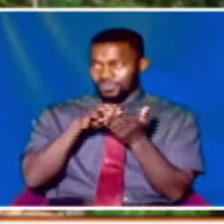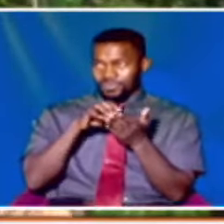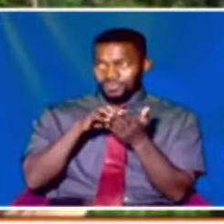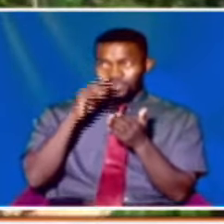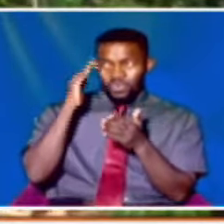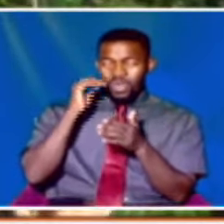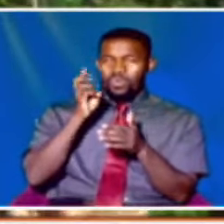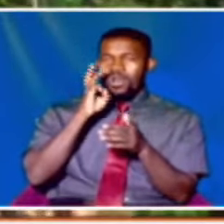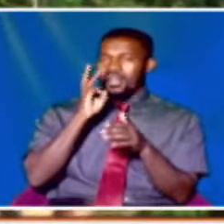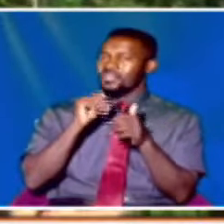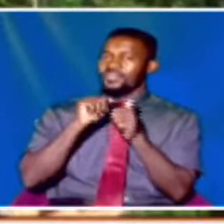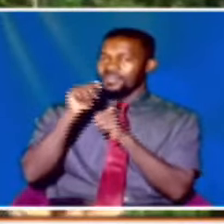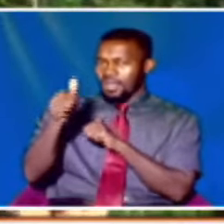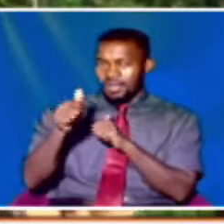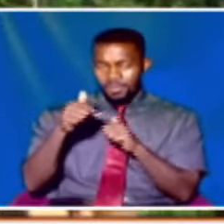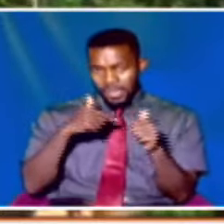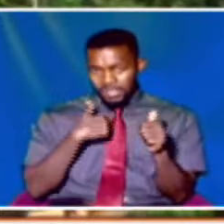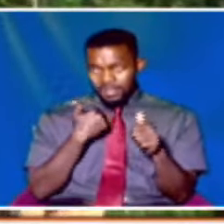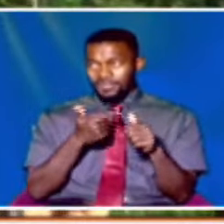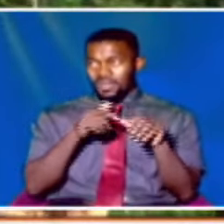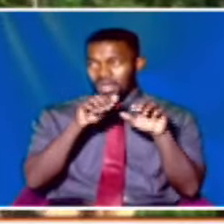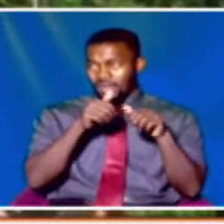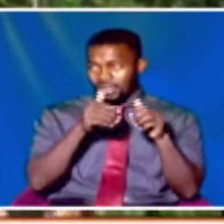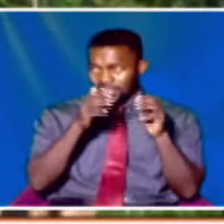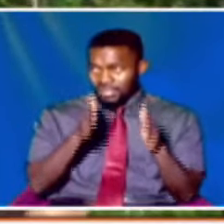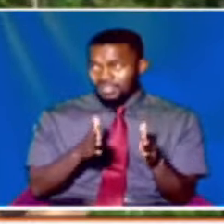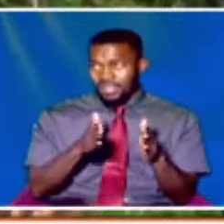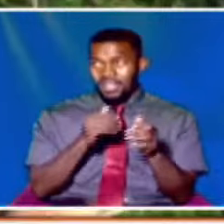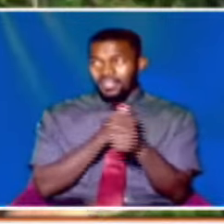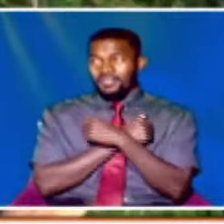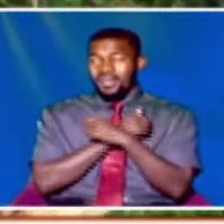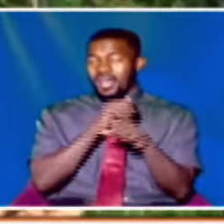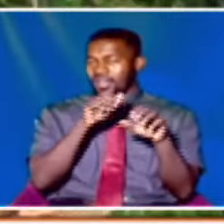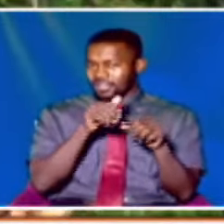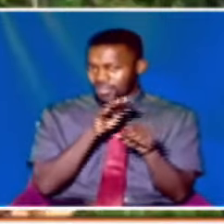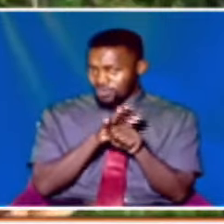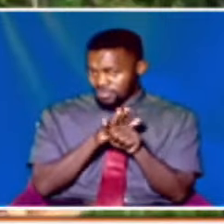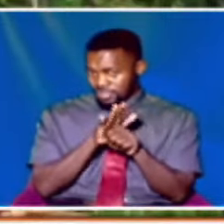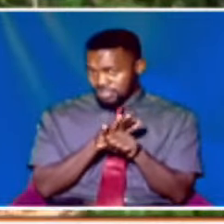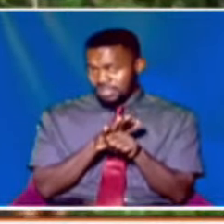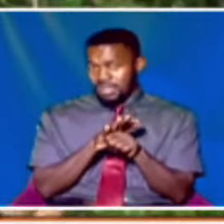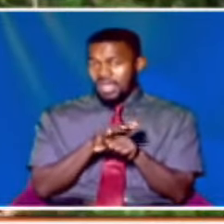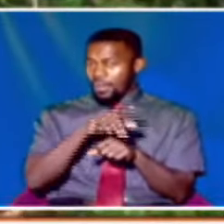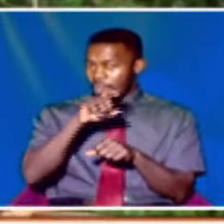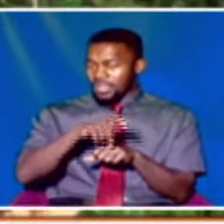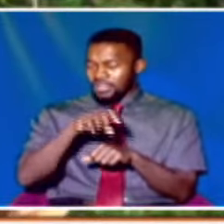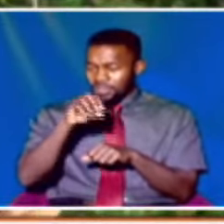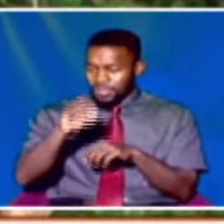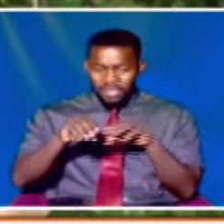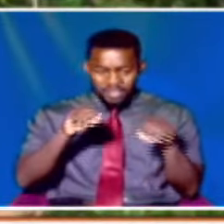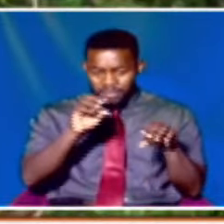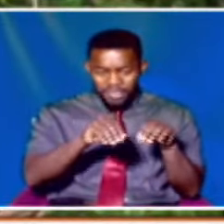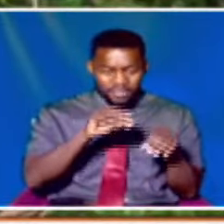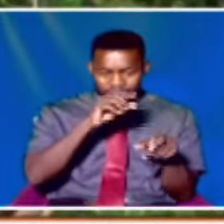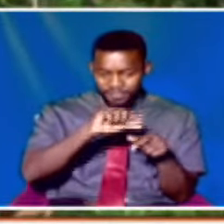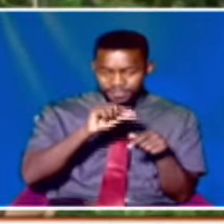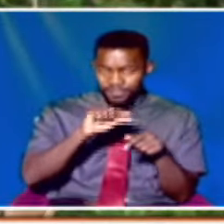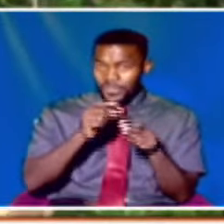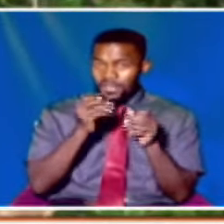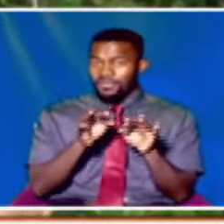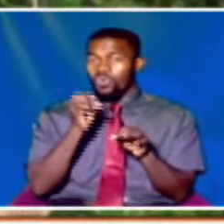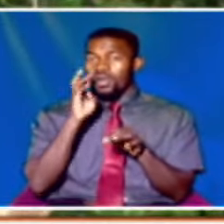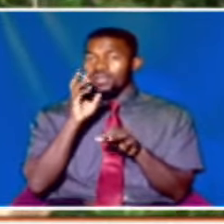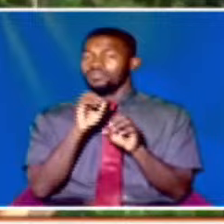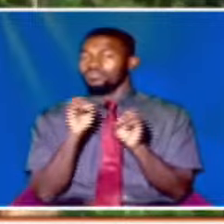with me. I'm agricultural woman. I have to plant my vegetable, and when there is no